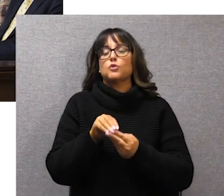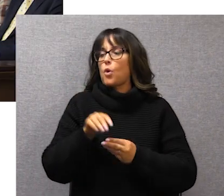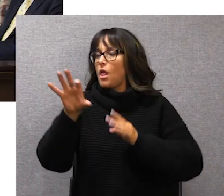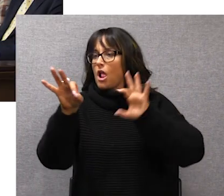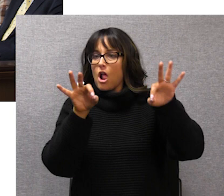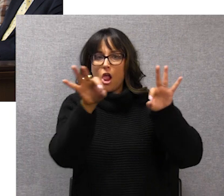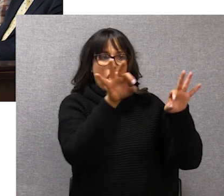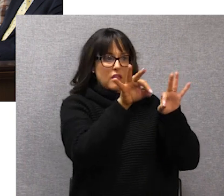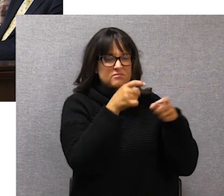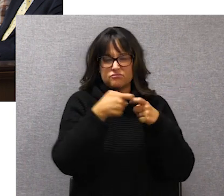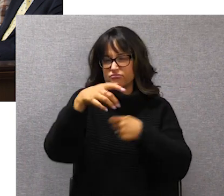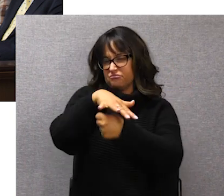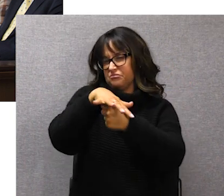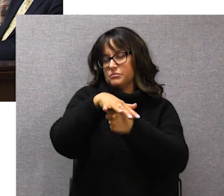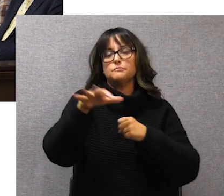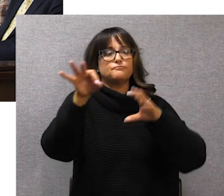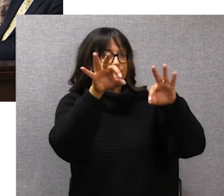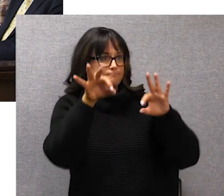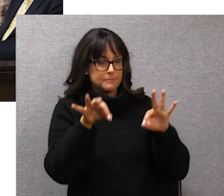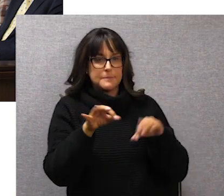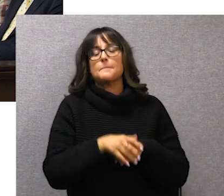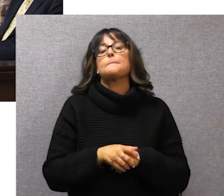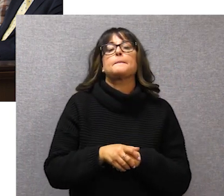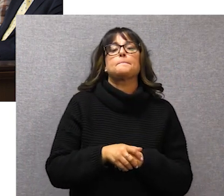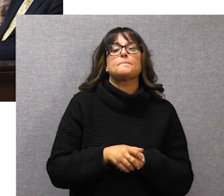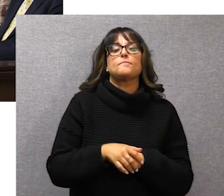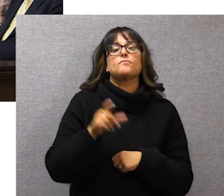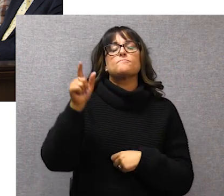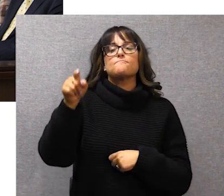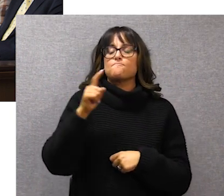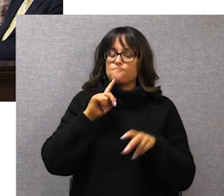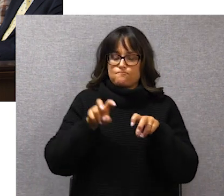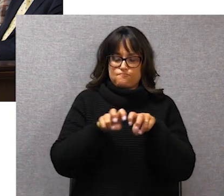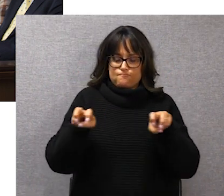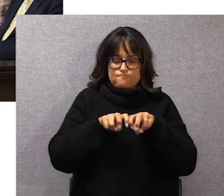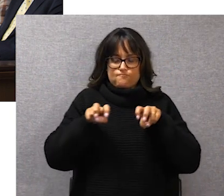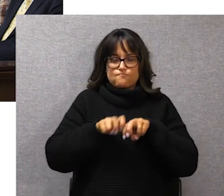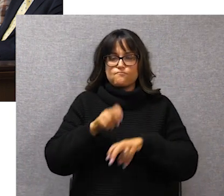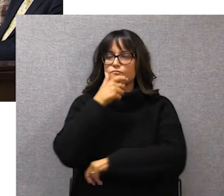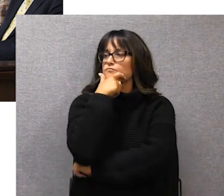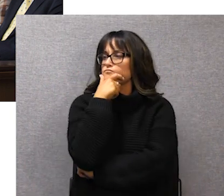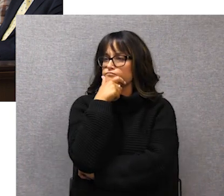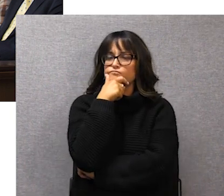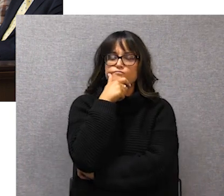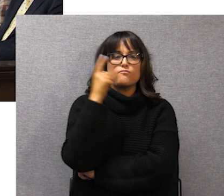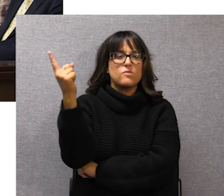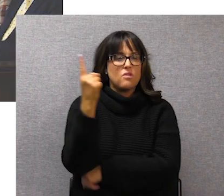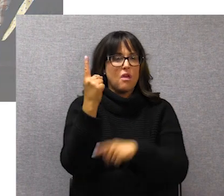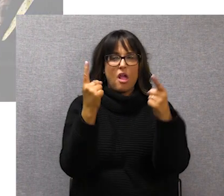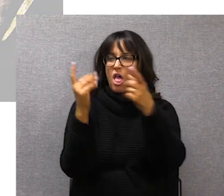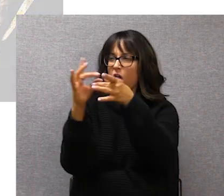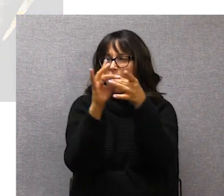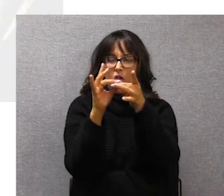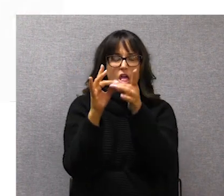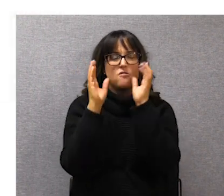jury. They will hear what the victim and the witnesses have to say and decide if the abuser is